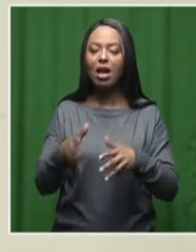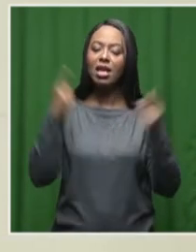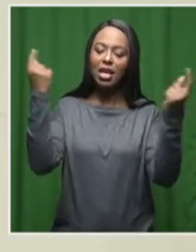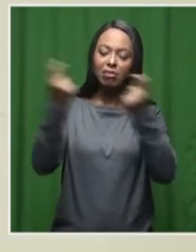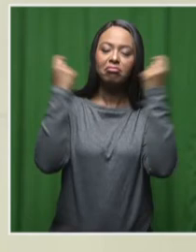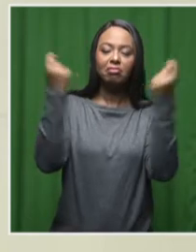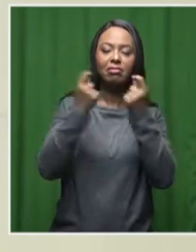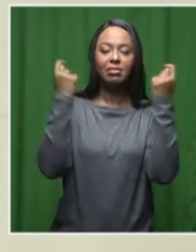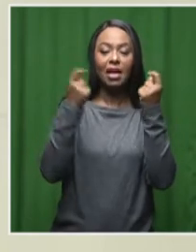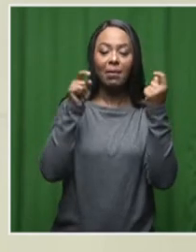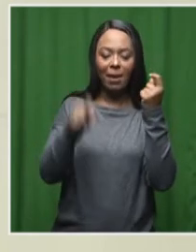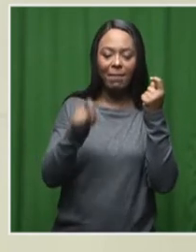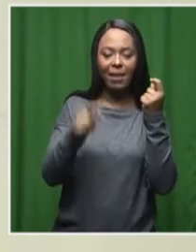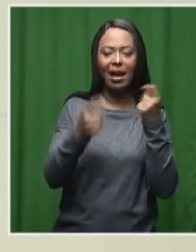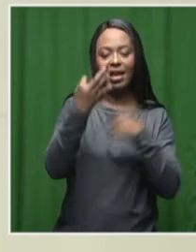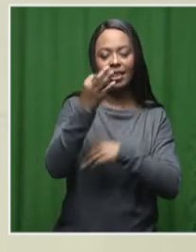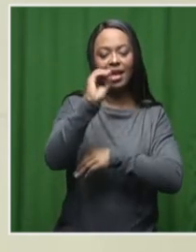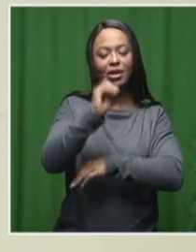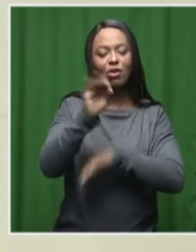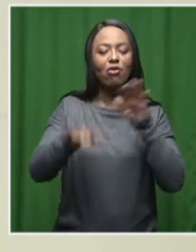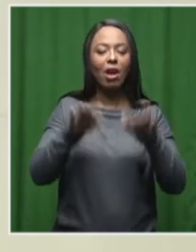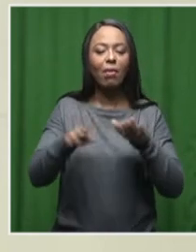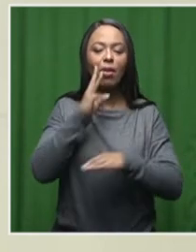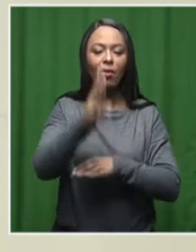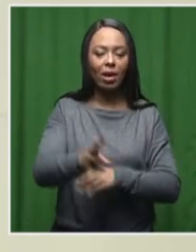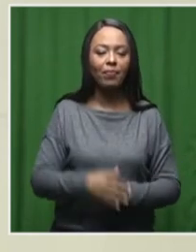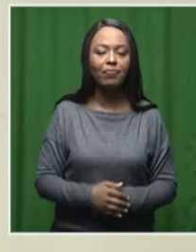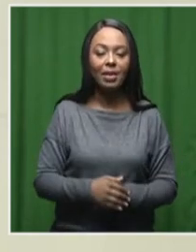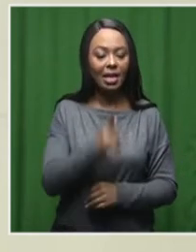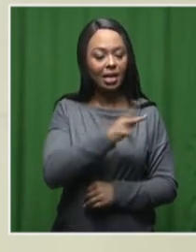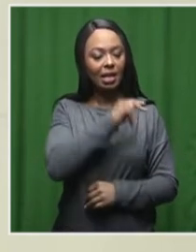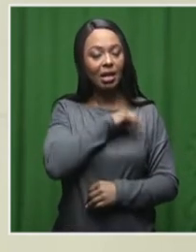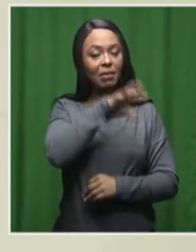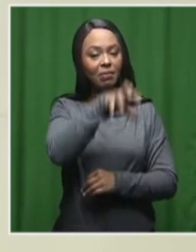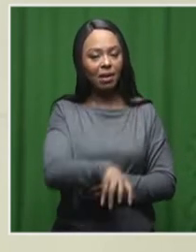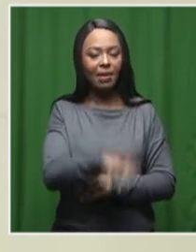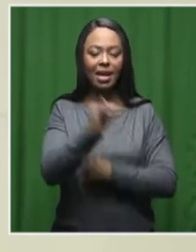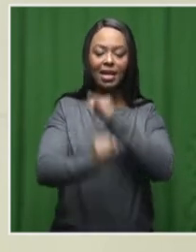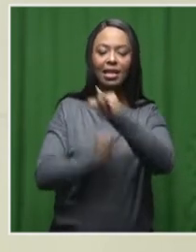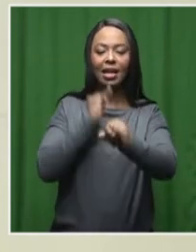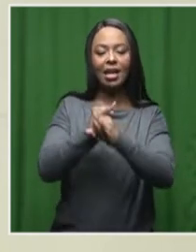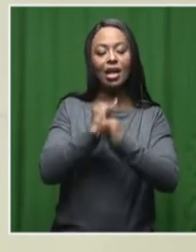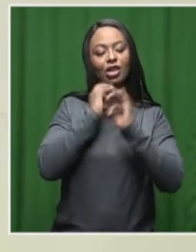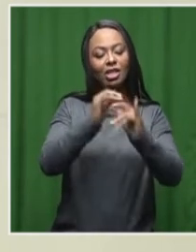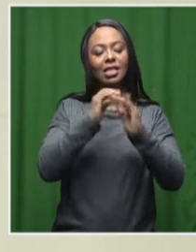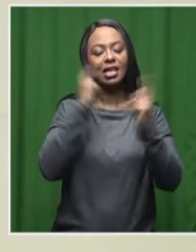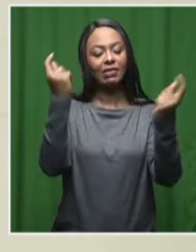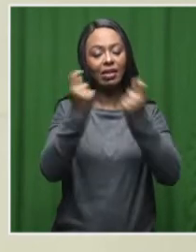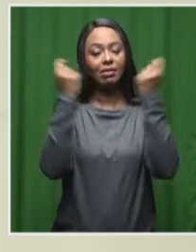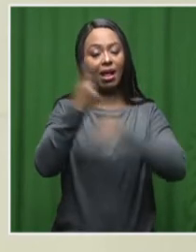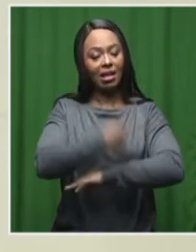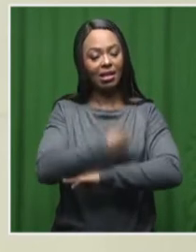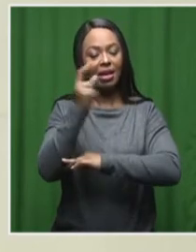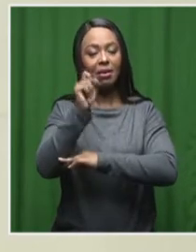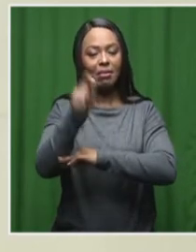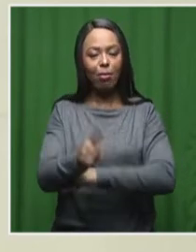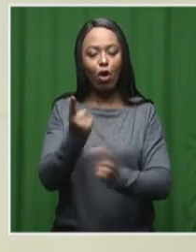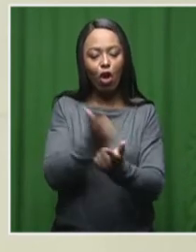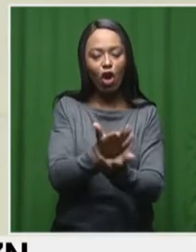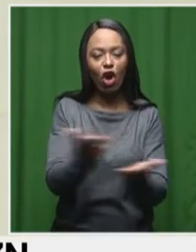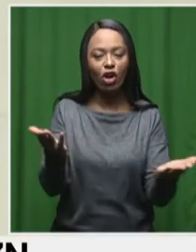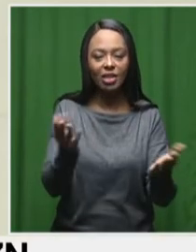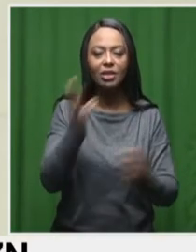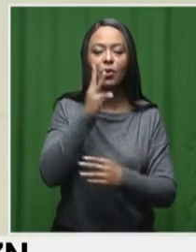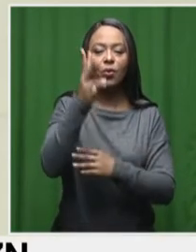we did launch in KZN International Jazz Festival on that day. So then we are going